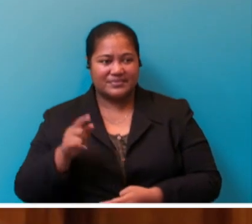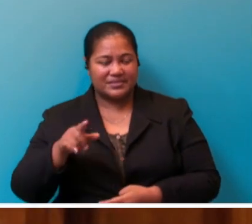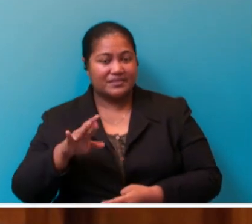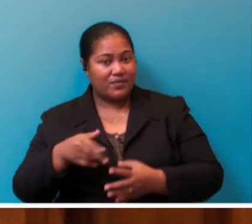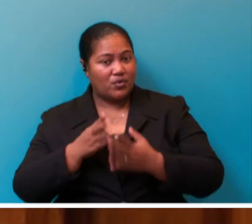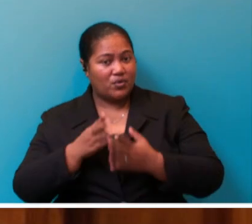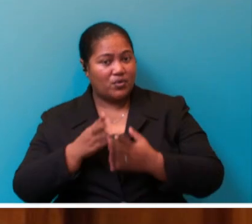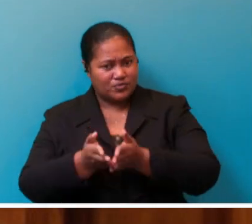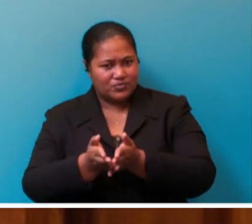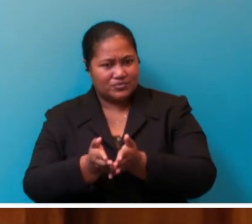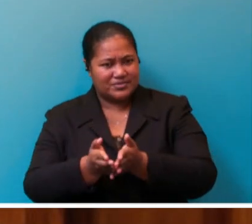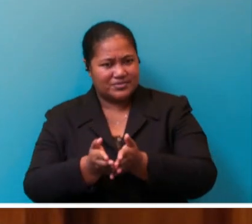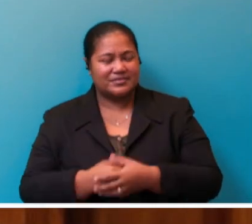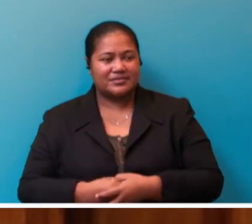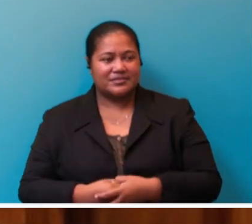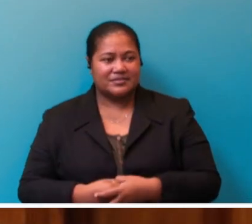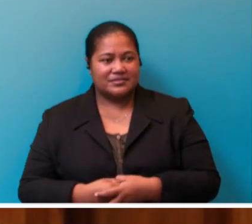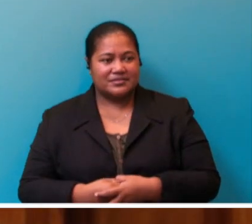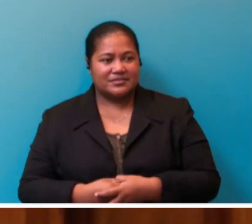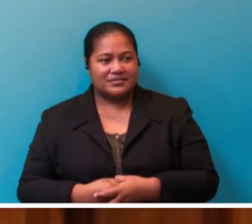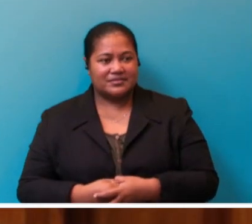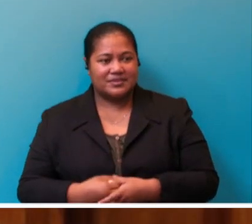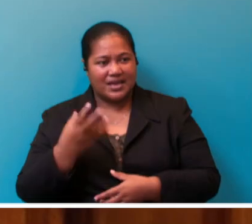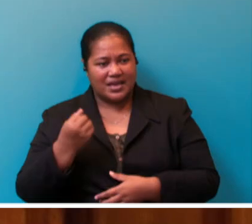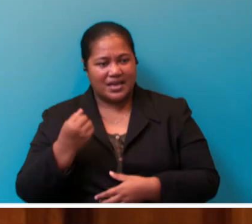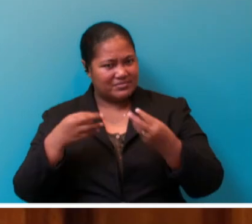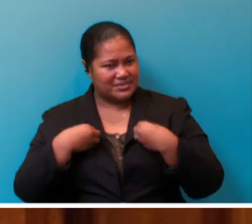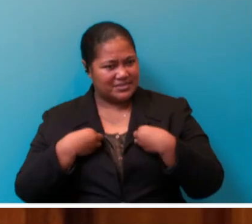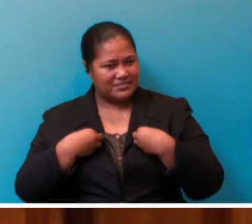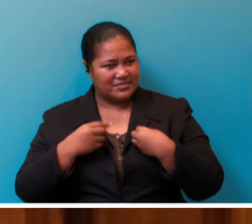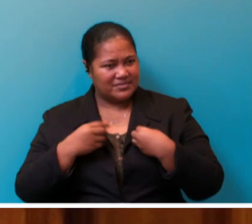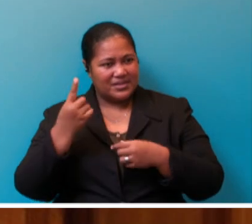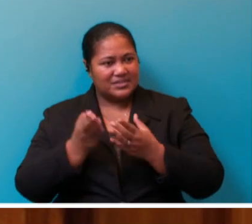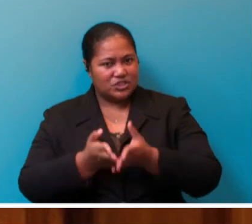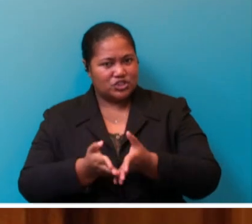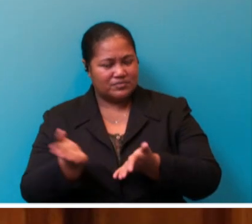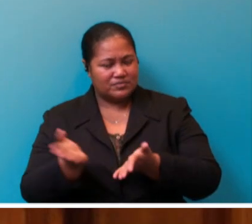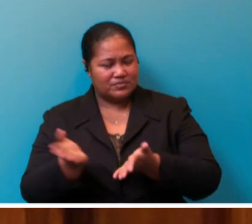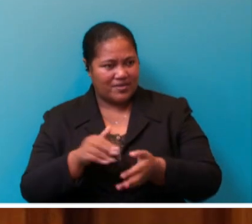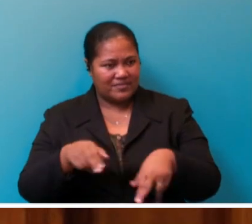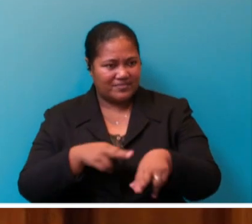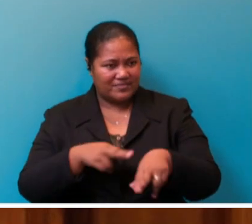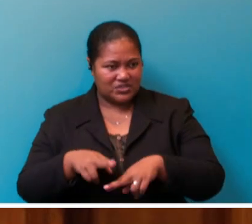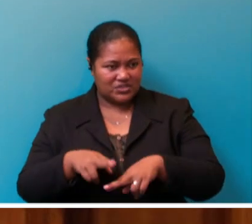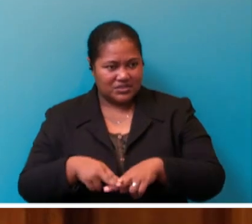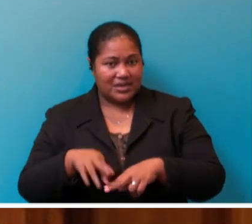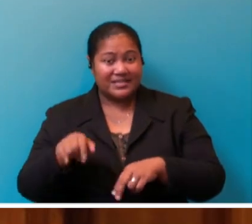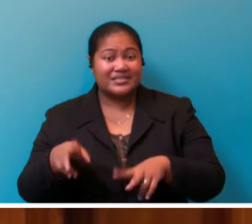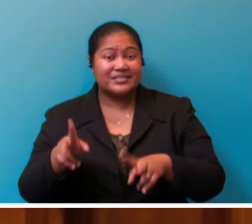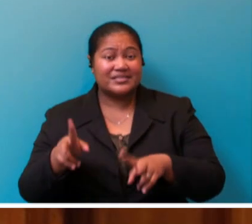sir, which will see the first turnaround ships coming to Fiji, and this is a partnership with